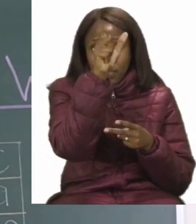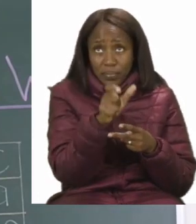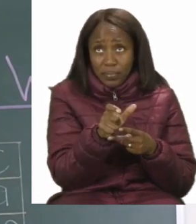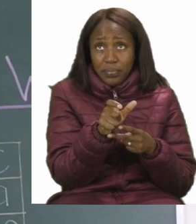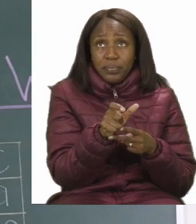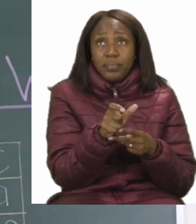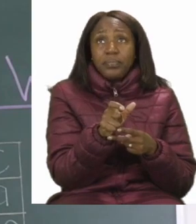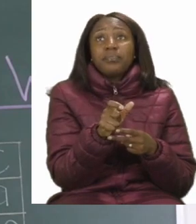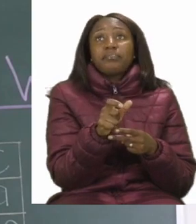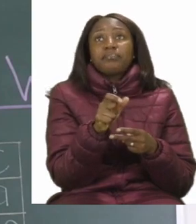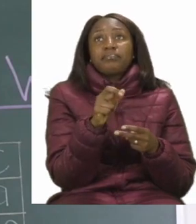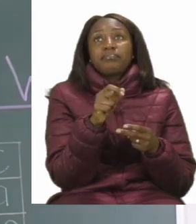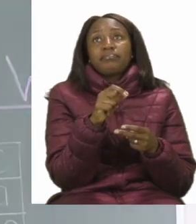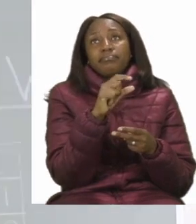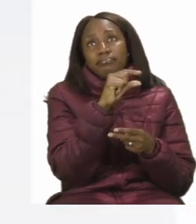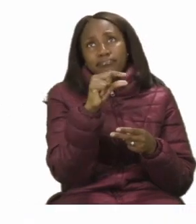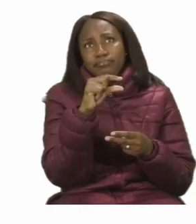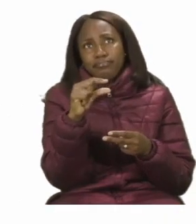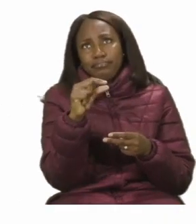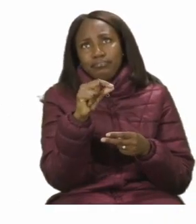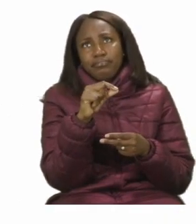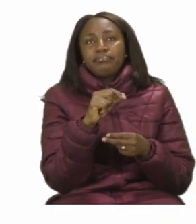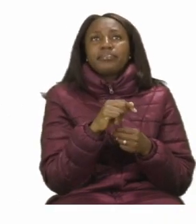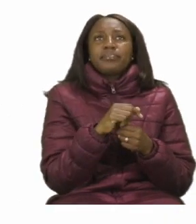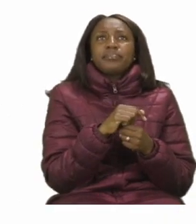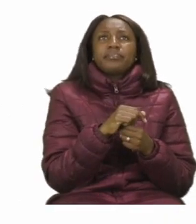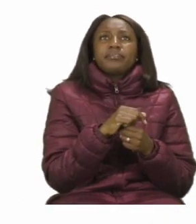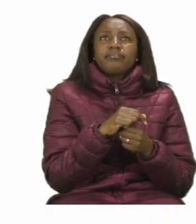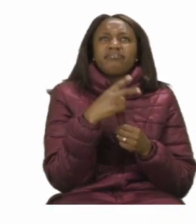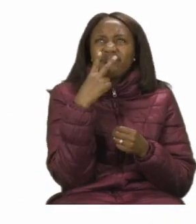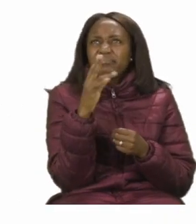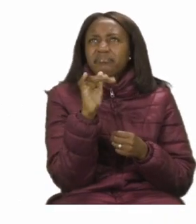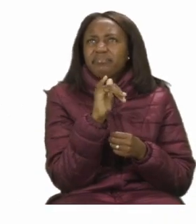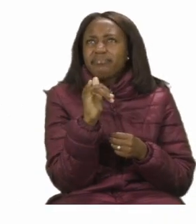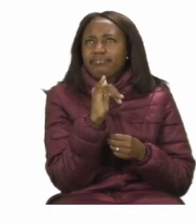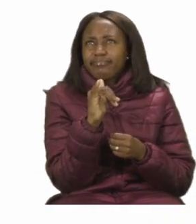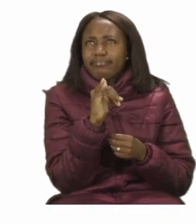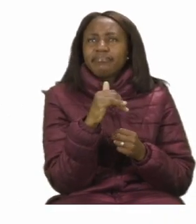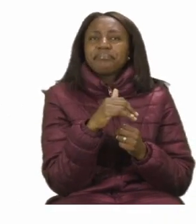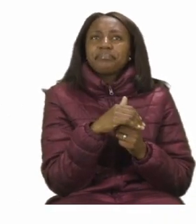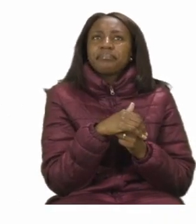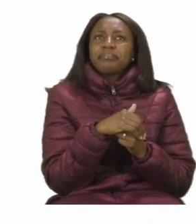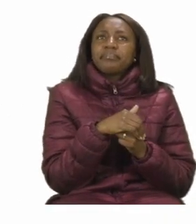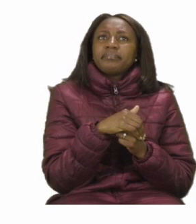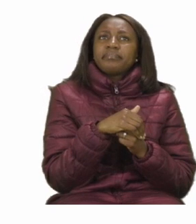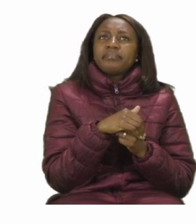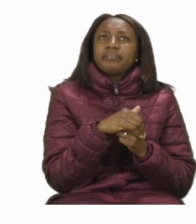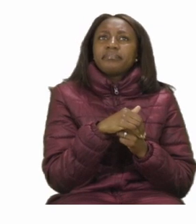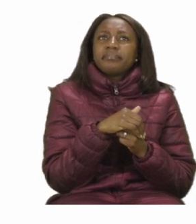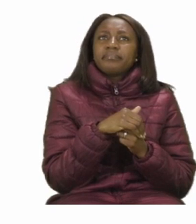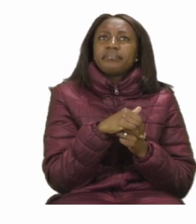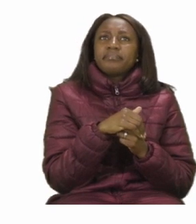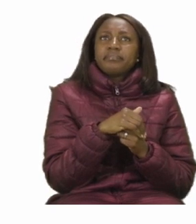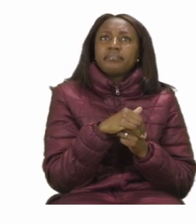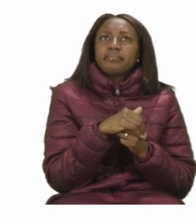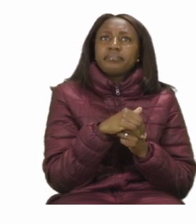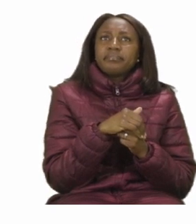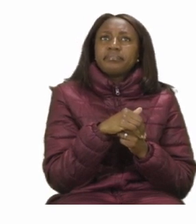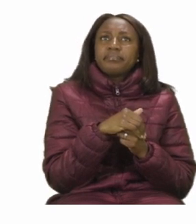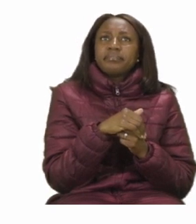and look at the list of words given to us to see which word will fit in